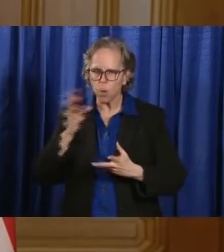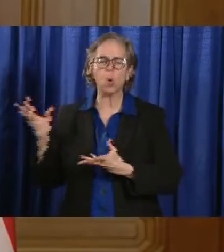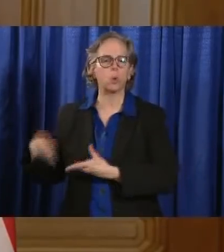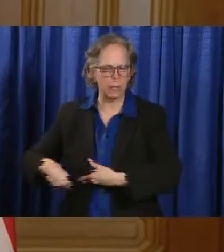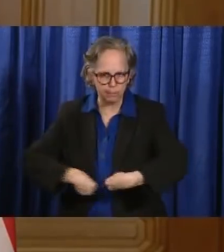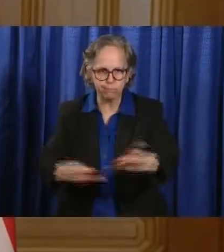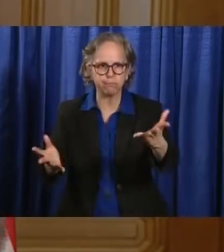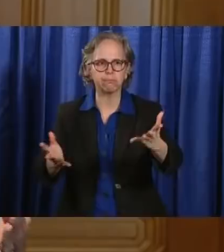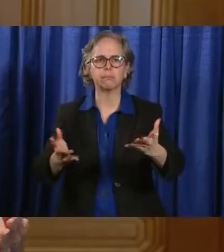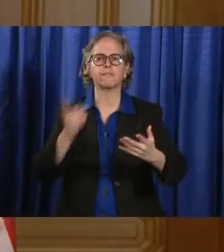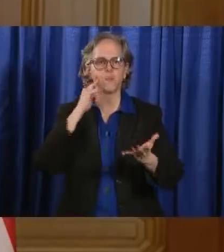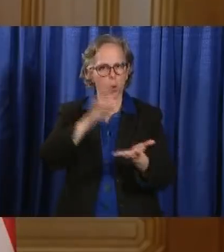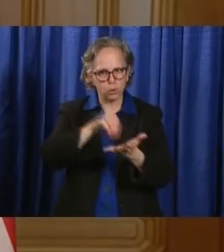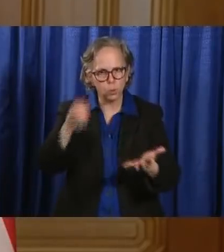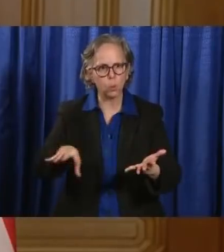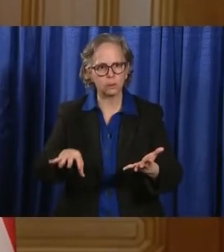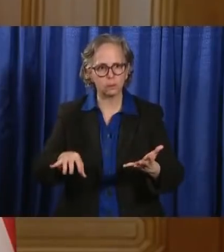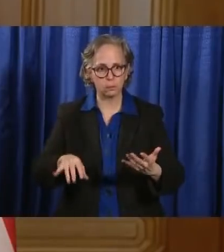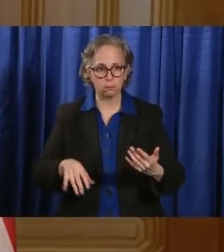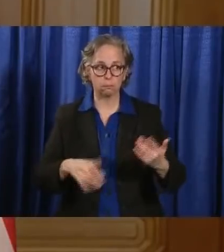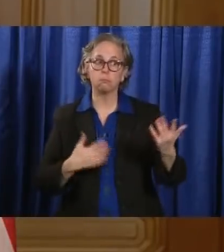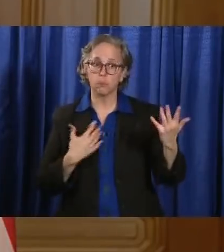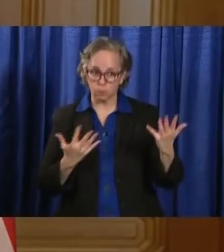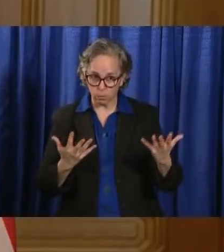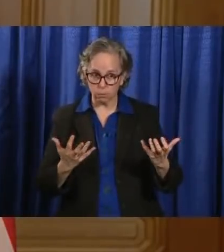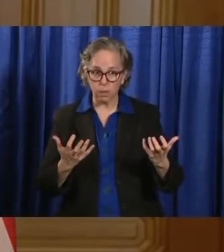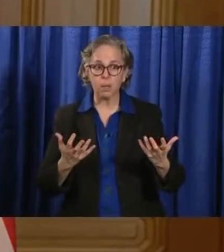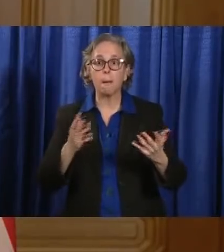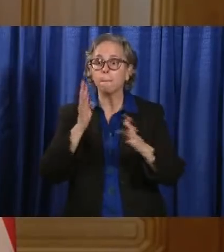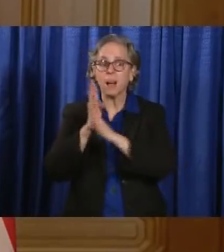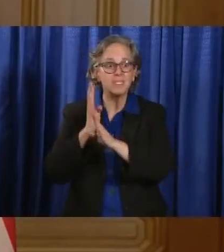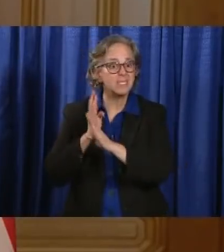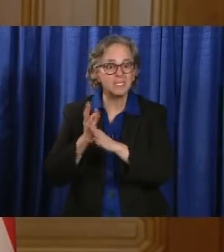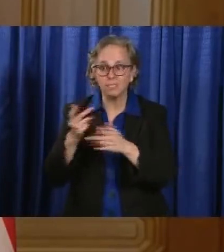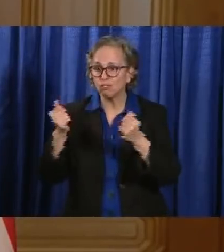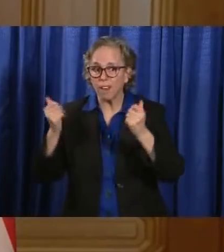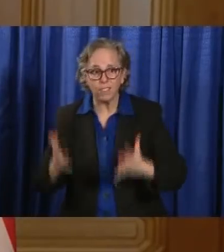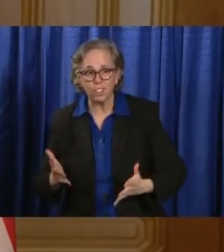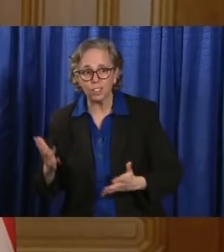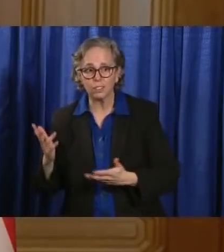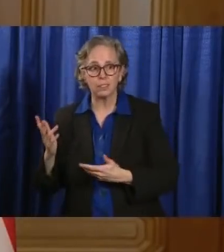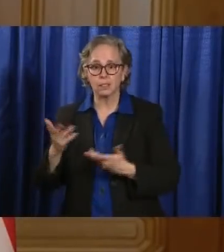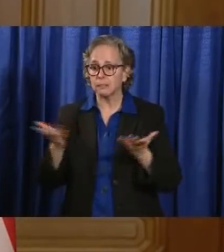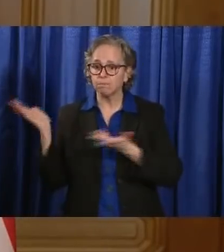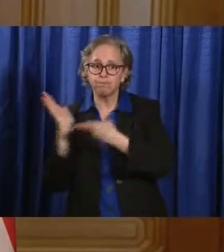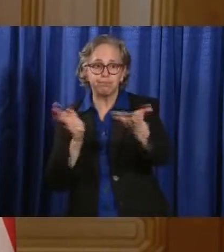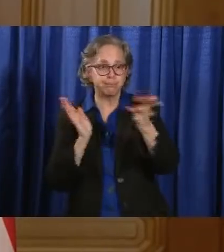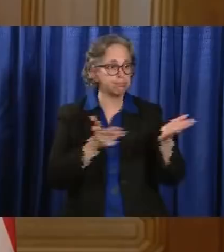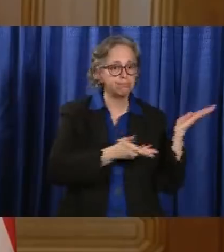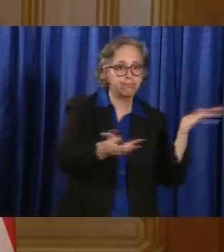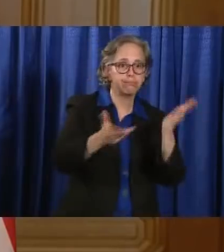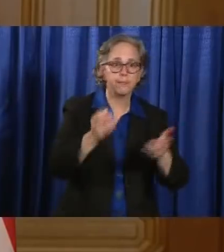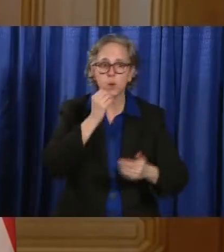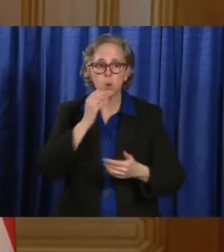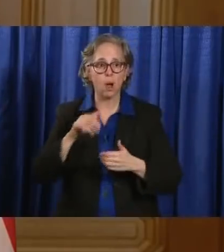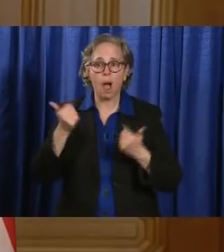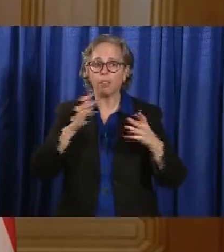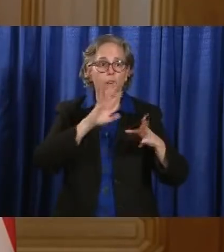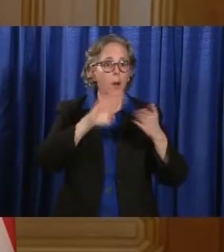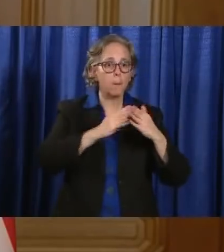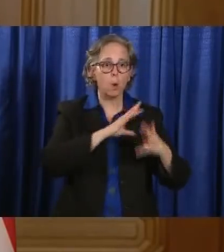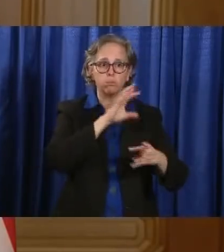one community, it goes out by bus. Other communities, they have spots that people can pick up the food. So food